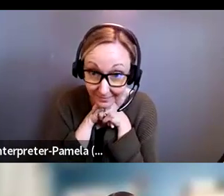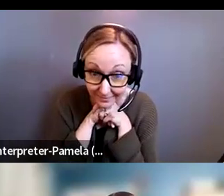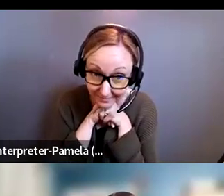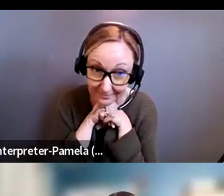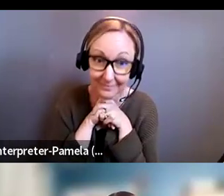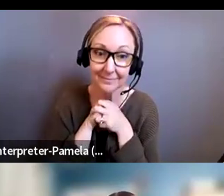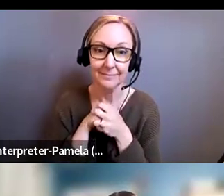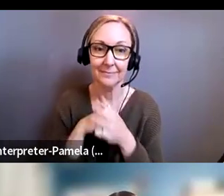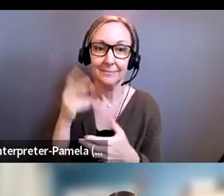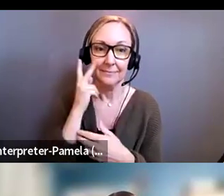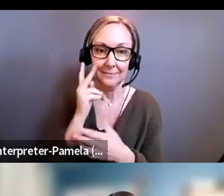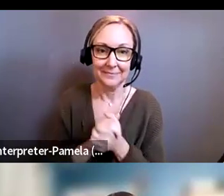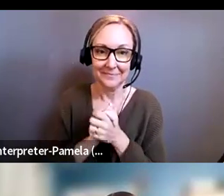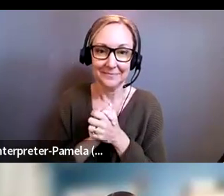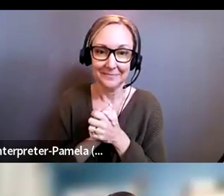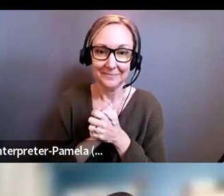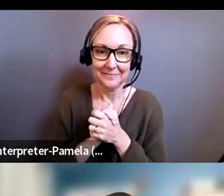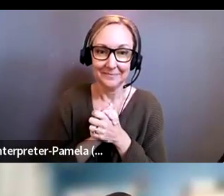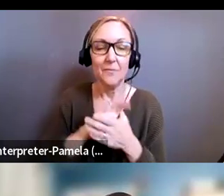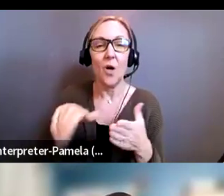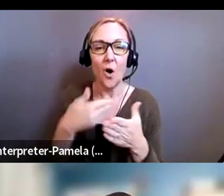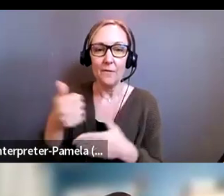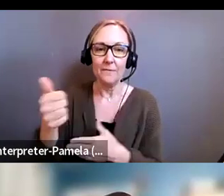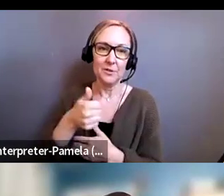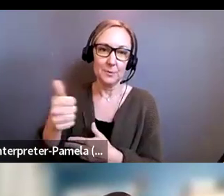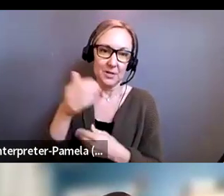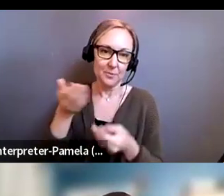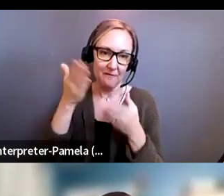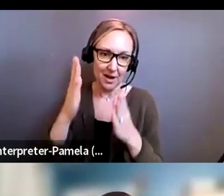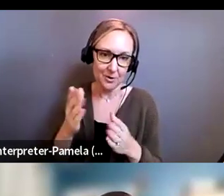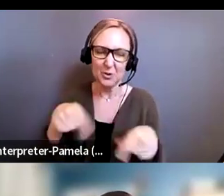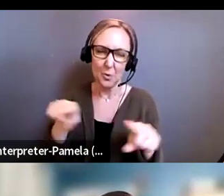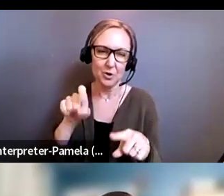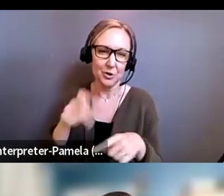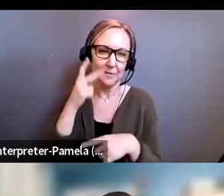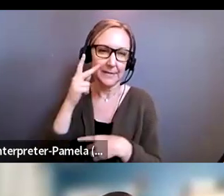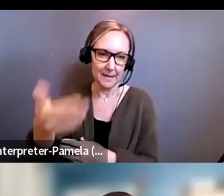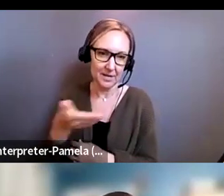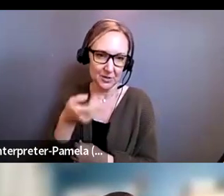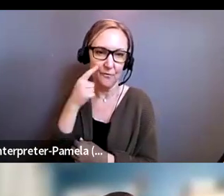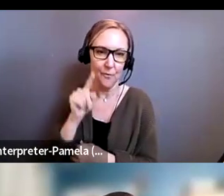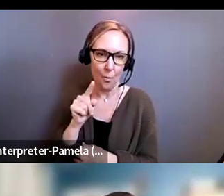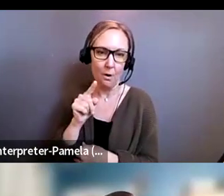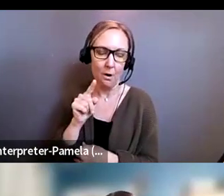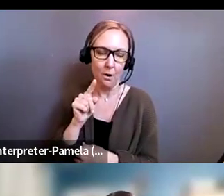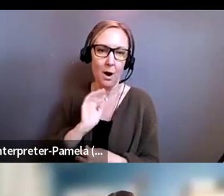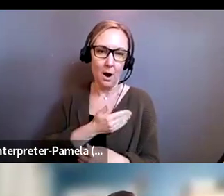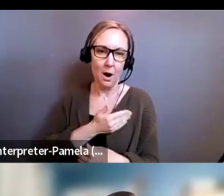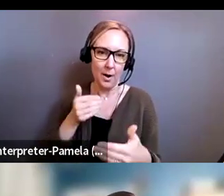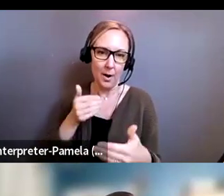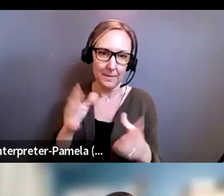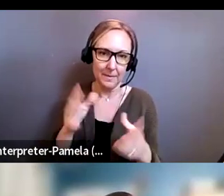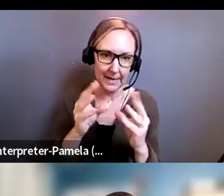let's see here. Again, all of the transportation providers should have got the invitation for the upcoming